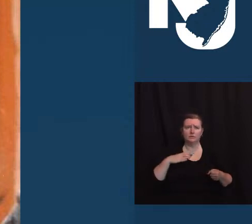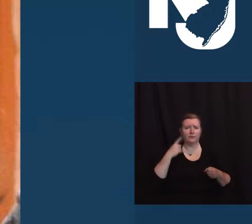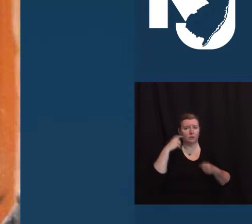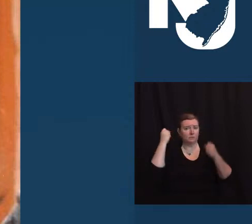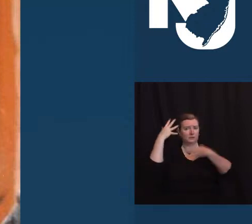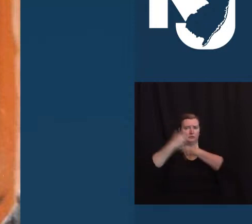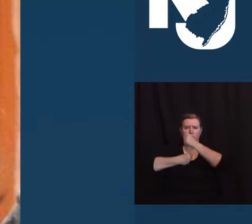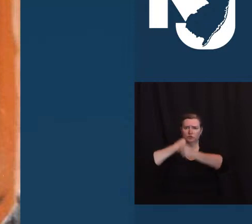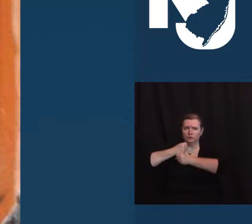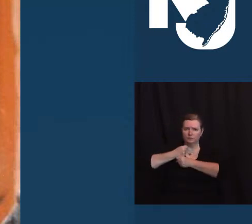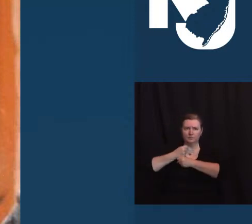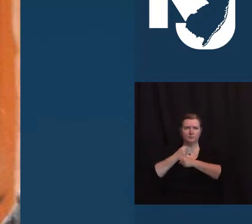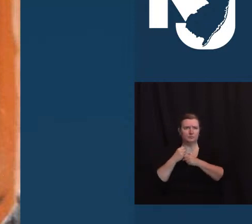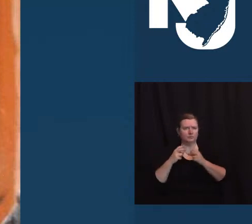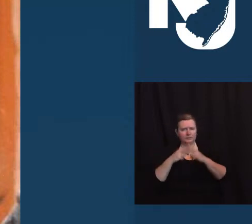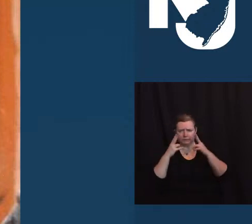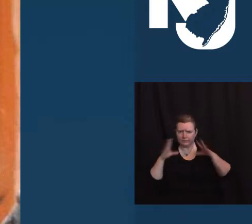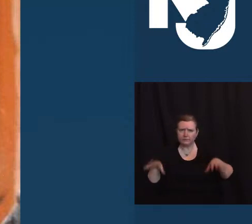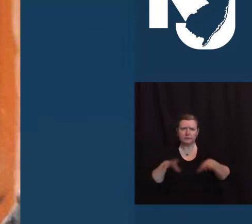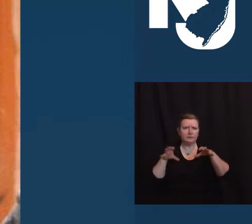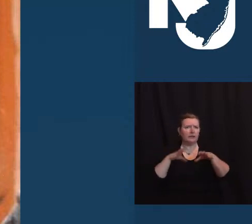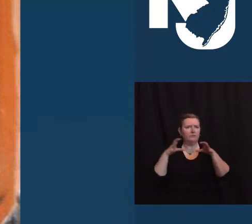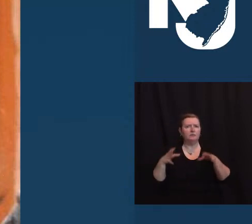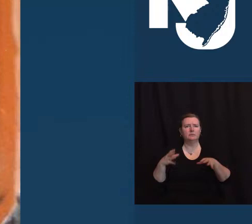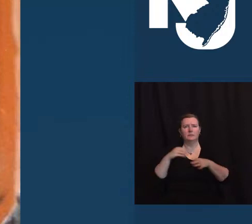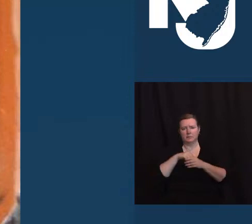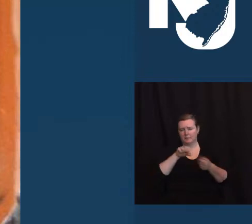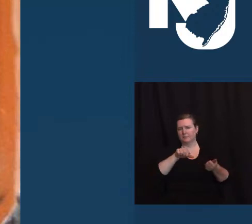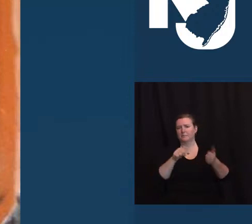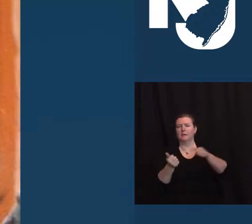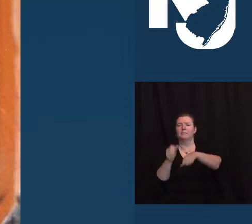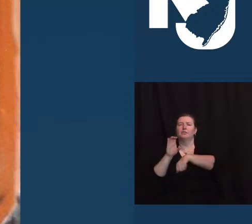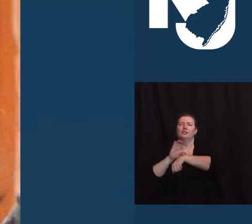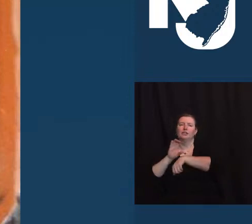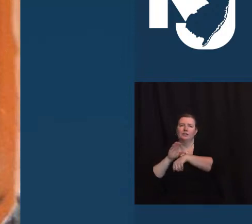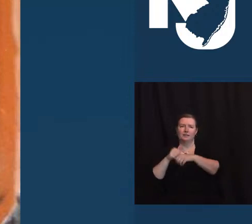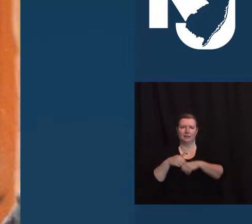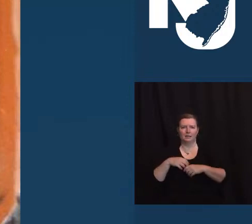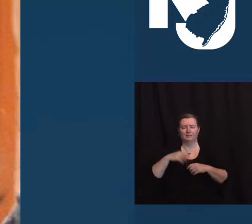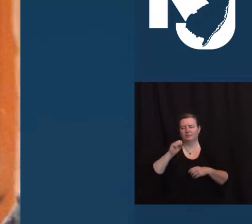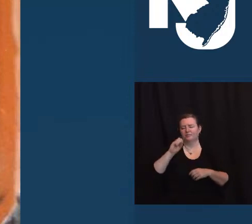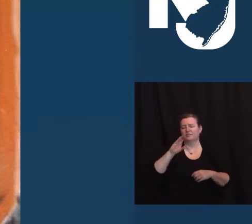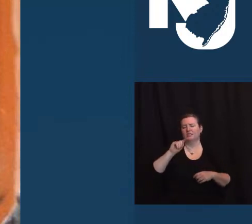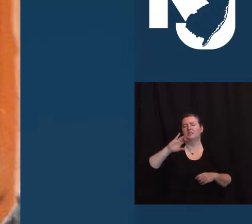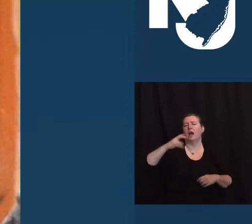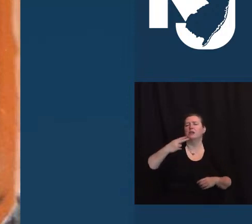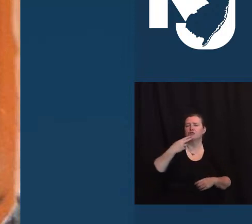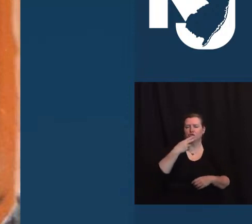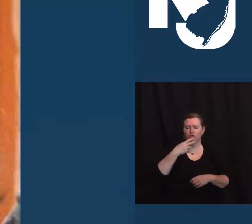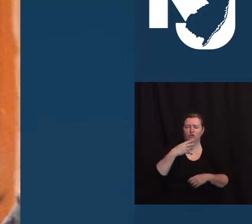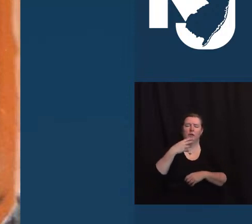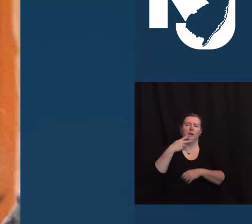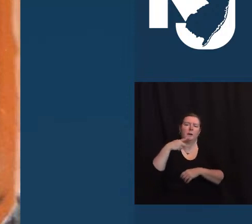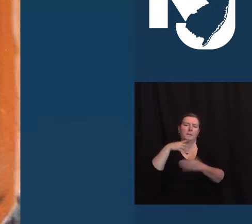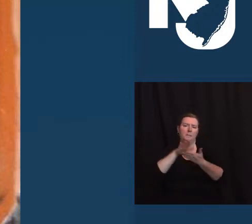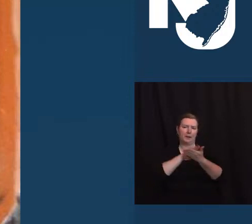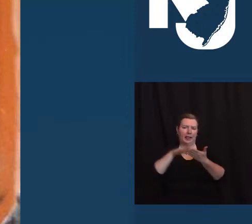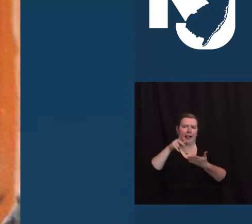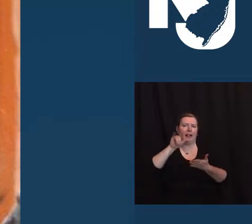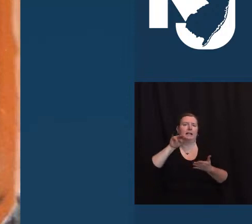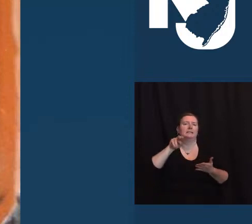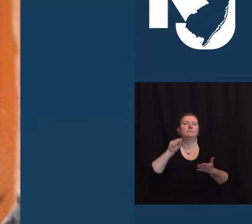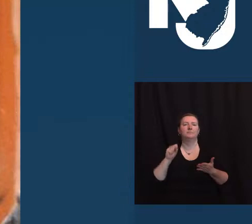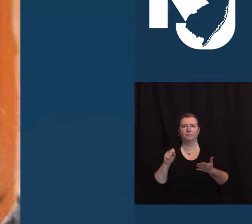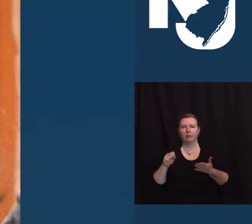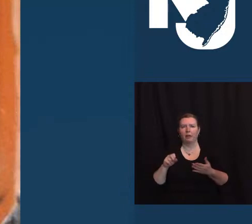was equally active in the life of the Metropolitan Baptist Church in Scotch Plains, where she played piano, sang in the choir, served as an usher, and